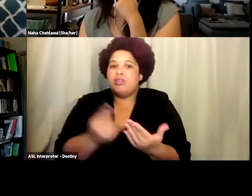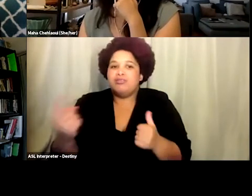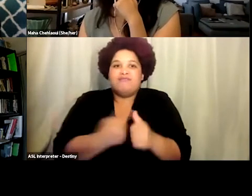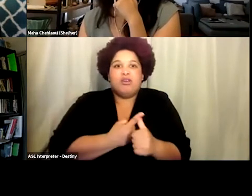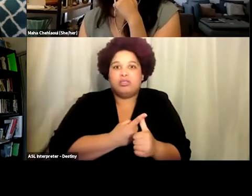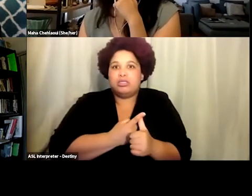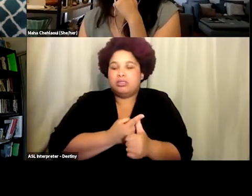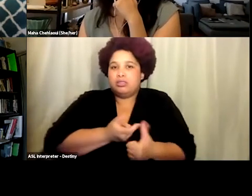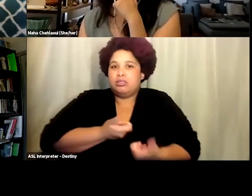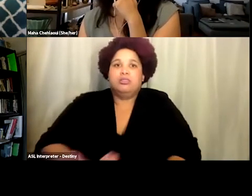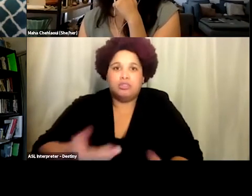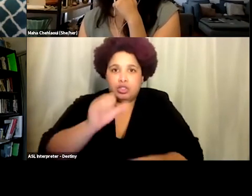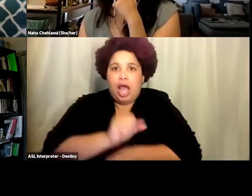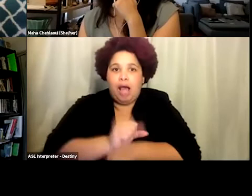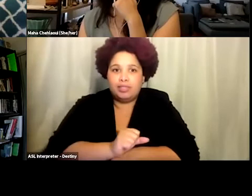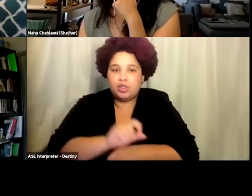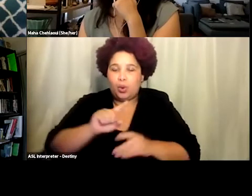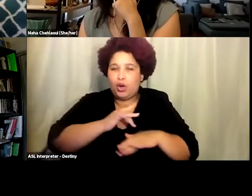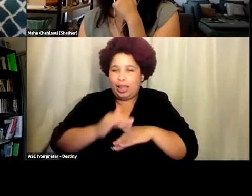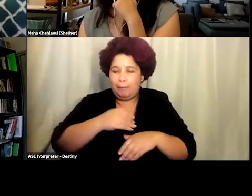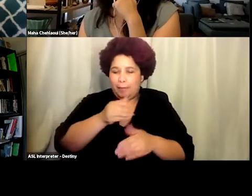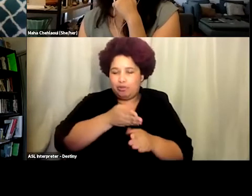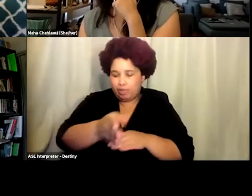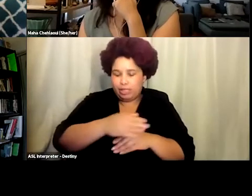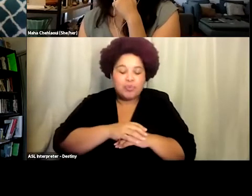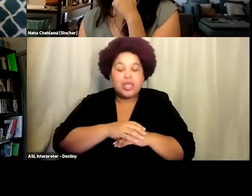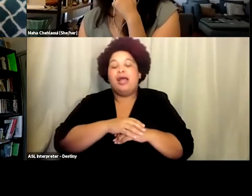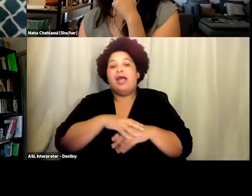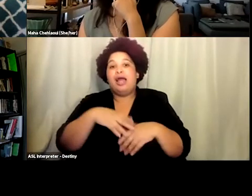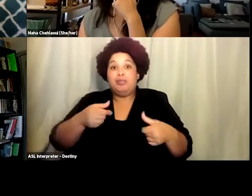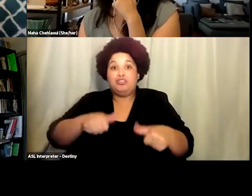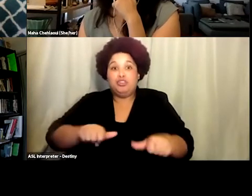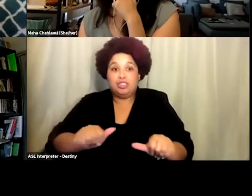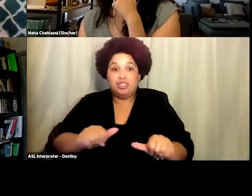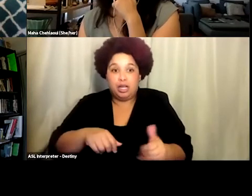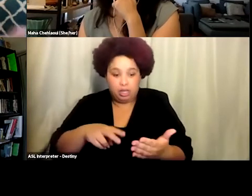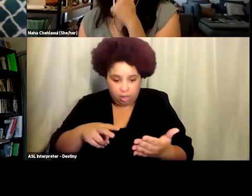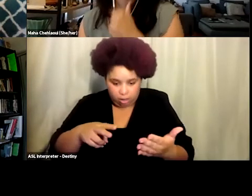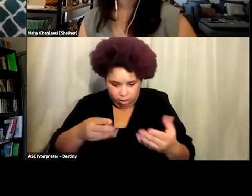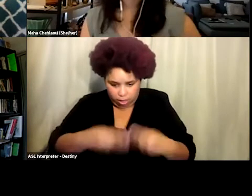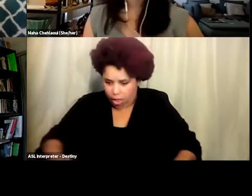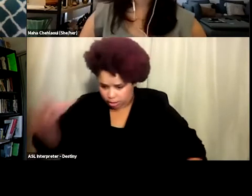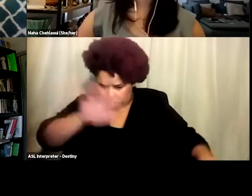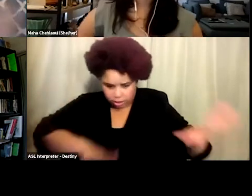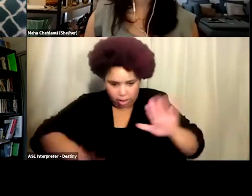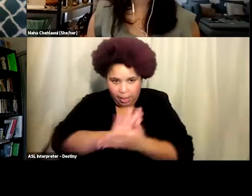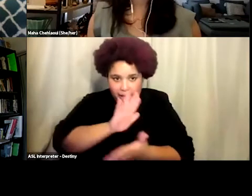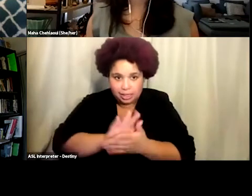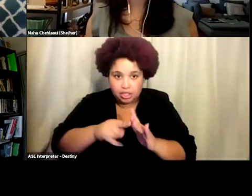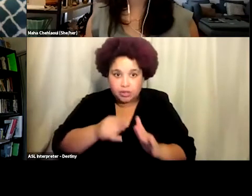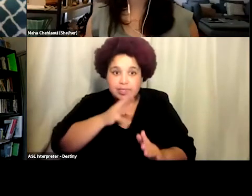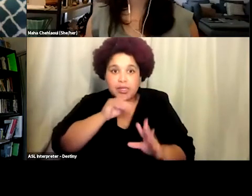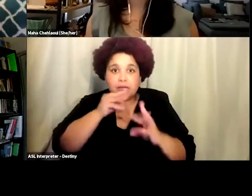initial parts. And so this was earlier on in my career. And literally in that audition, I lost where I was in my pages and I started